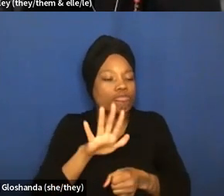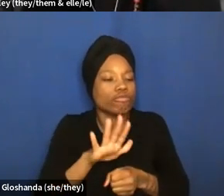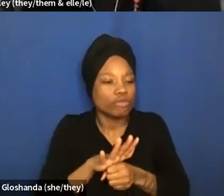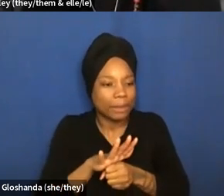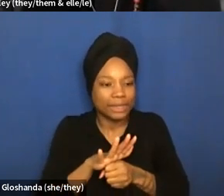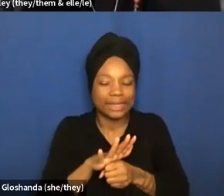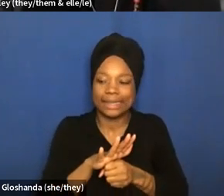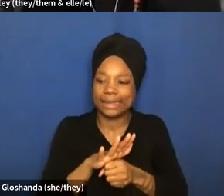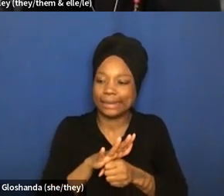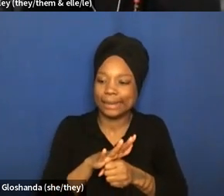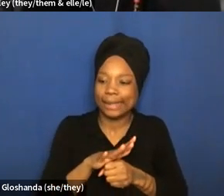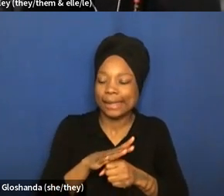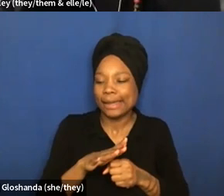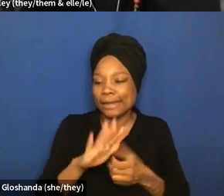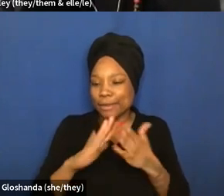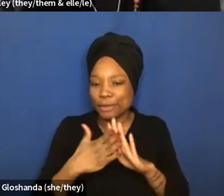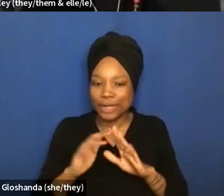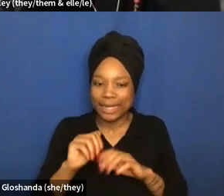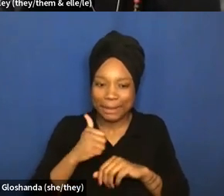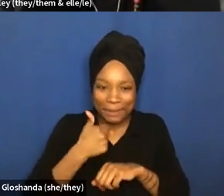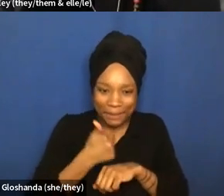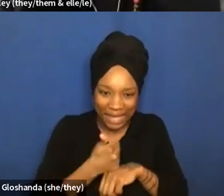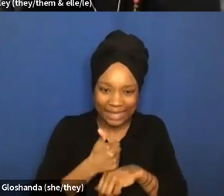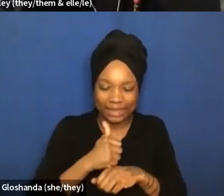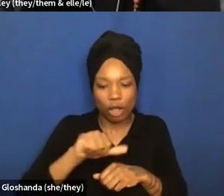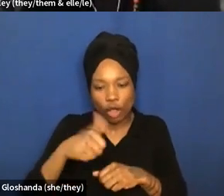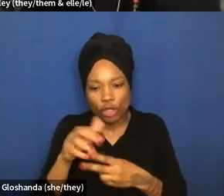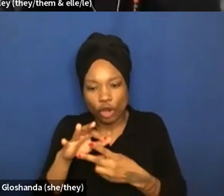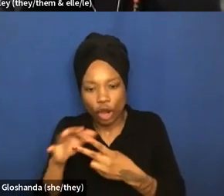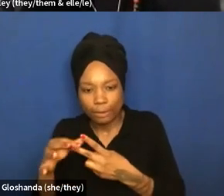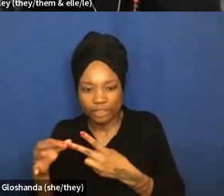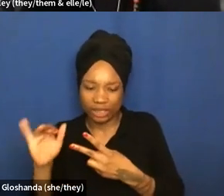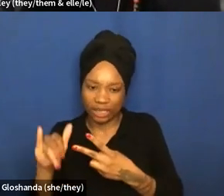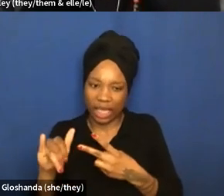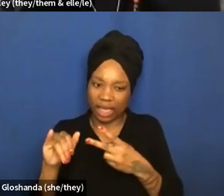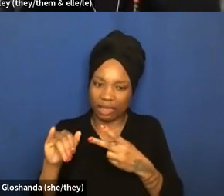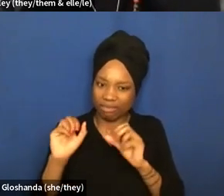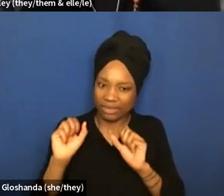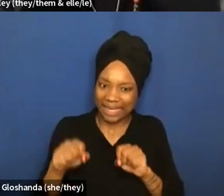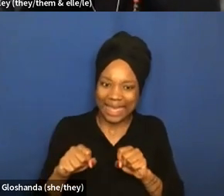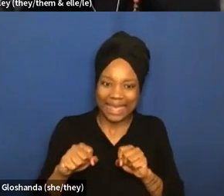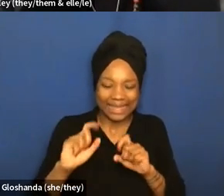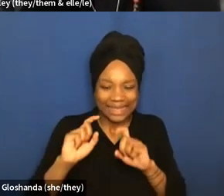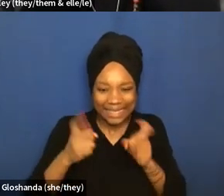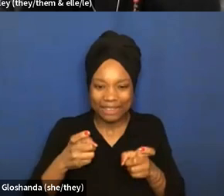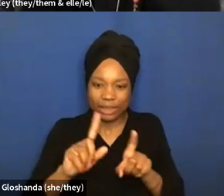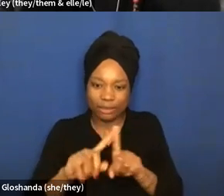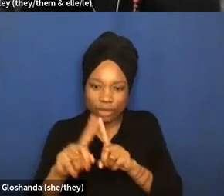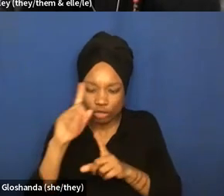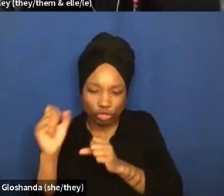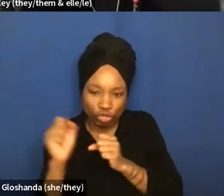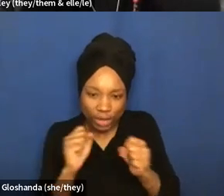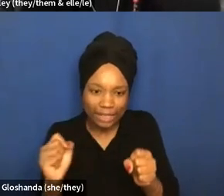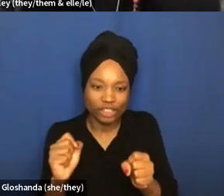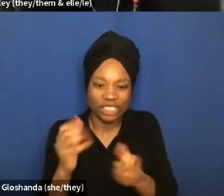are the strategies? What are the pieces of these alternatives that look the most promising to us, right? You were talking about our death doulas. You were talking